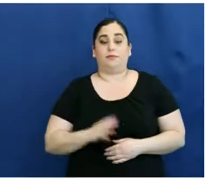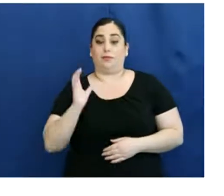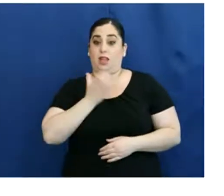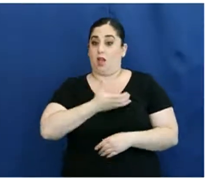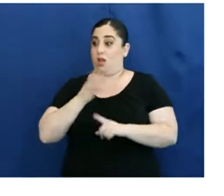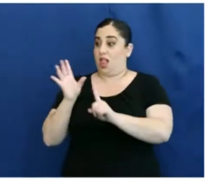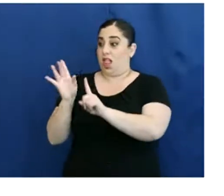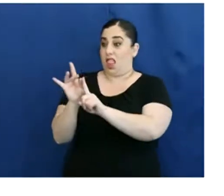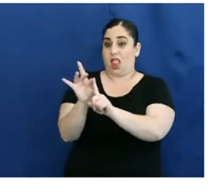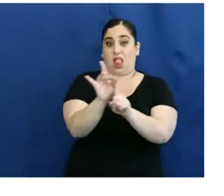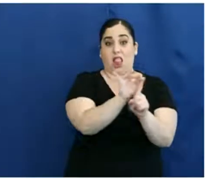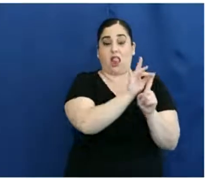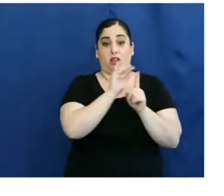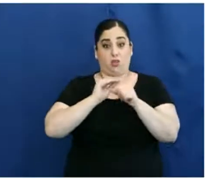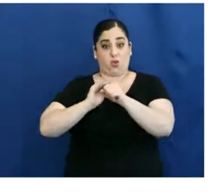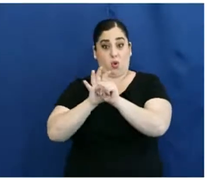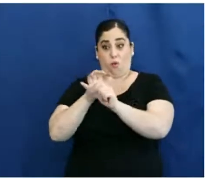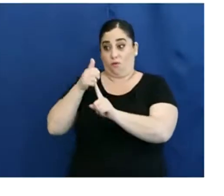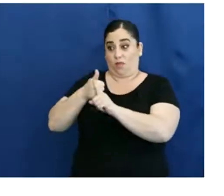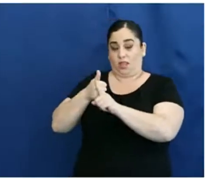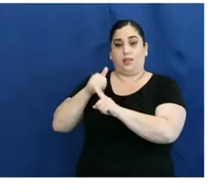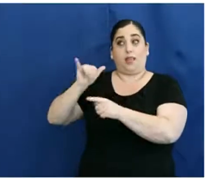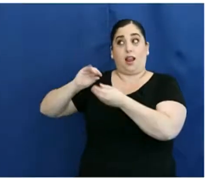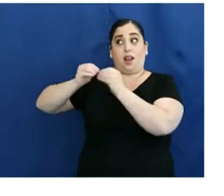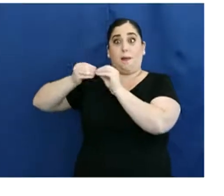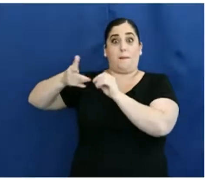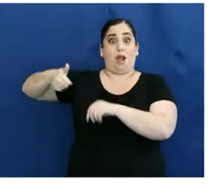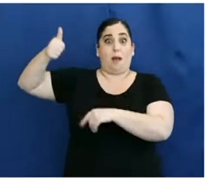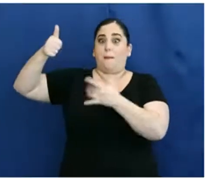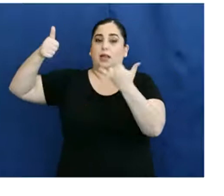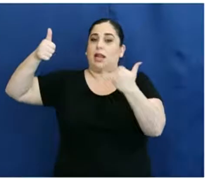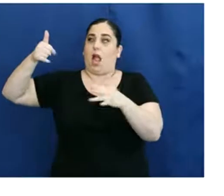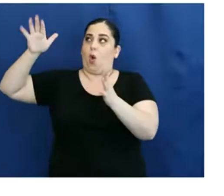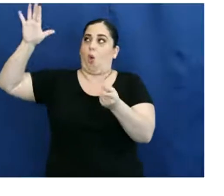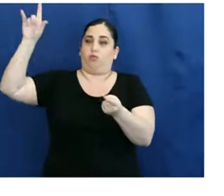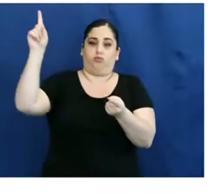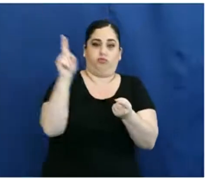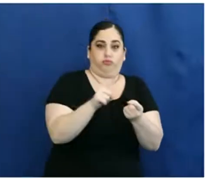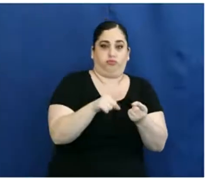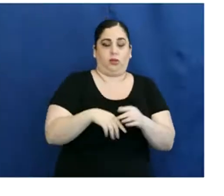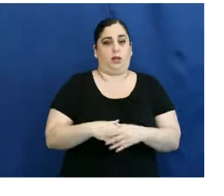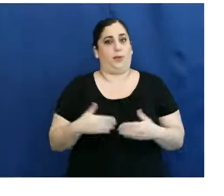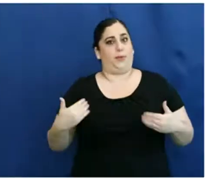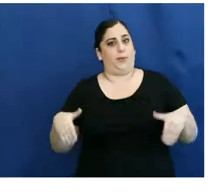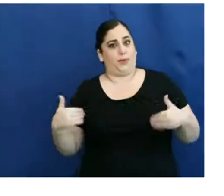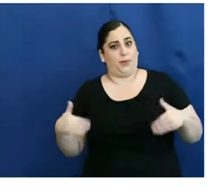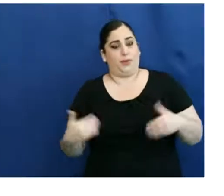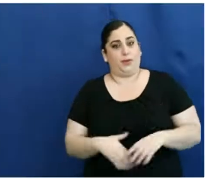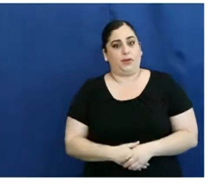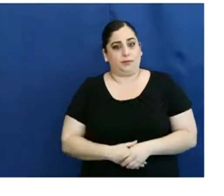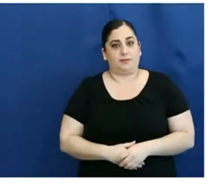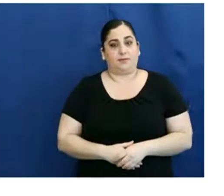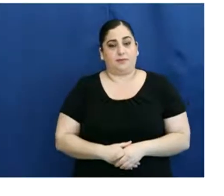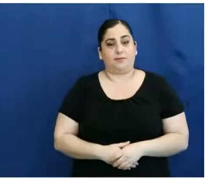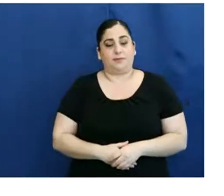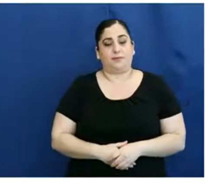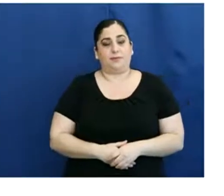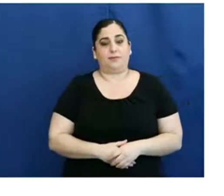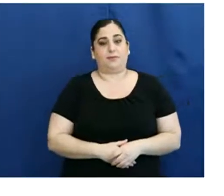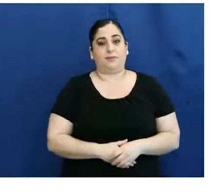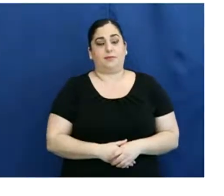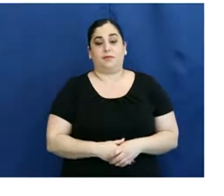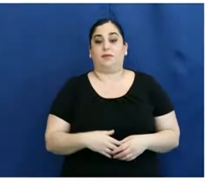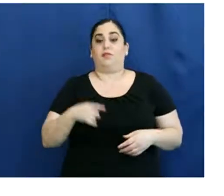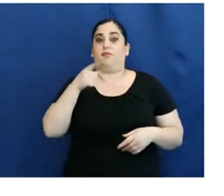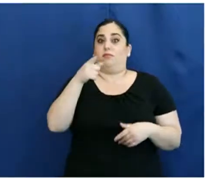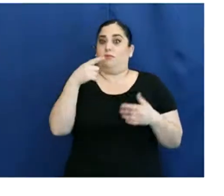seen just since the beginning of the year, where we were compared to where we are, and obviously we're hopeful that these